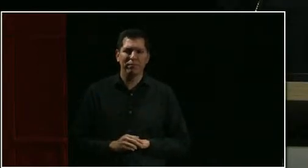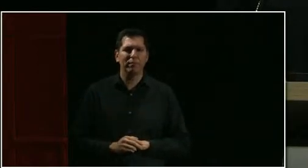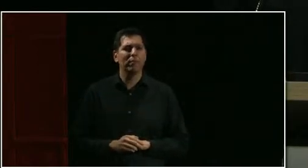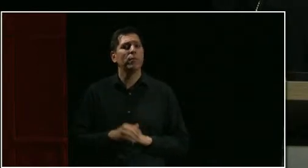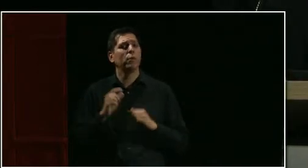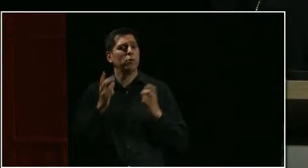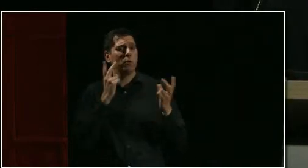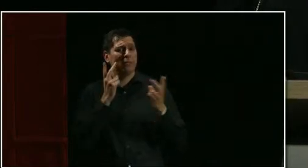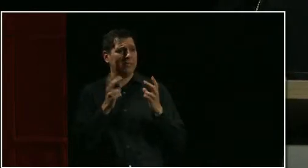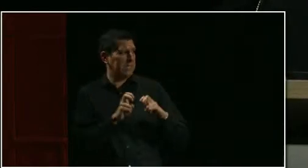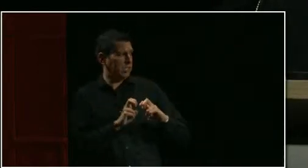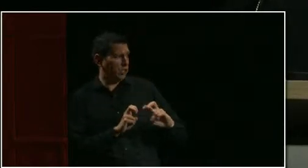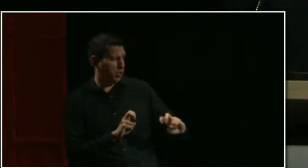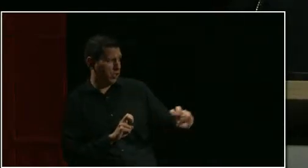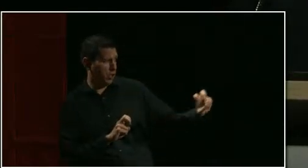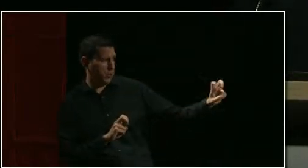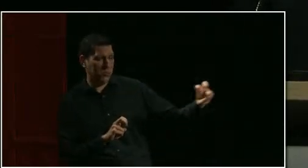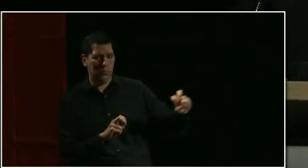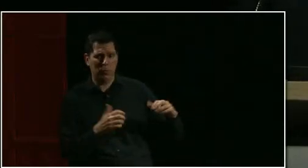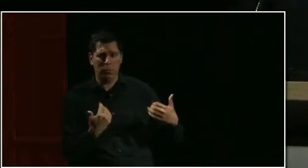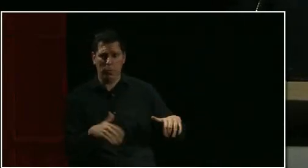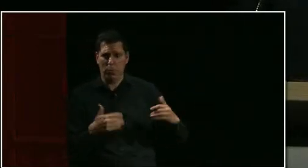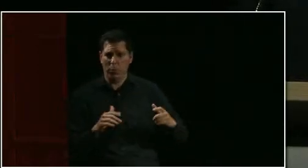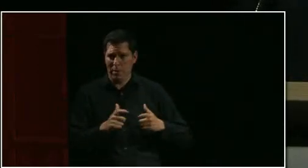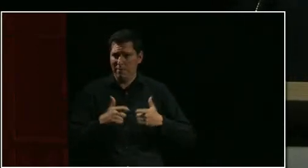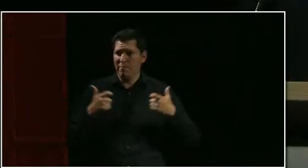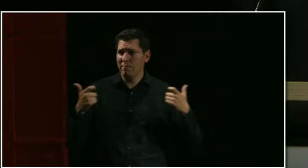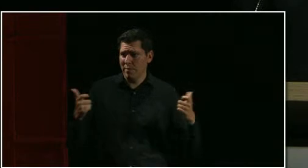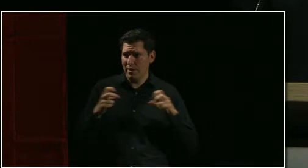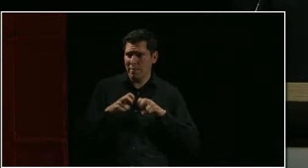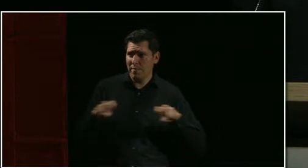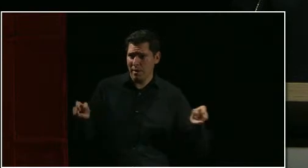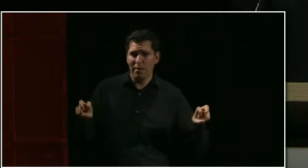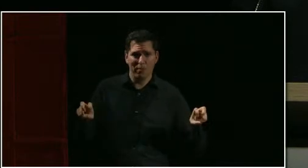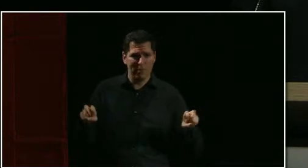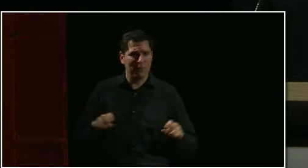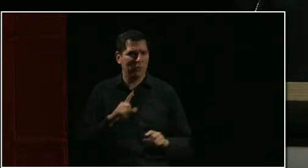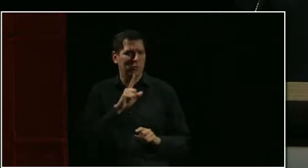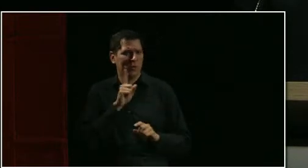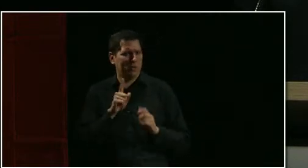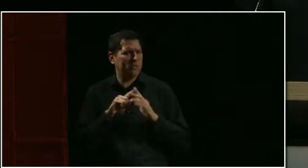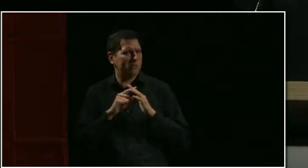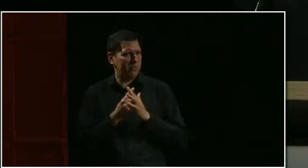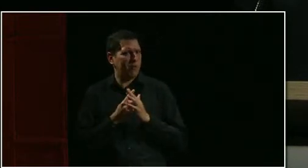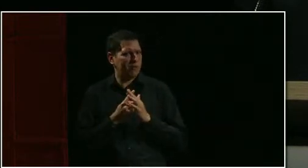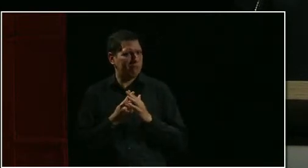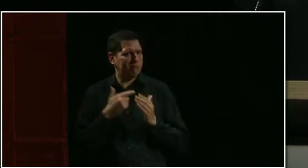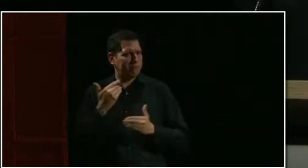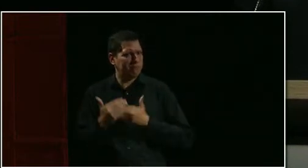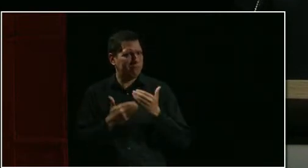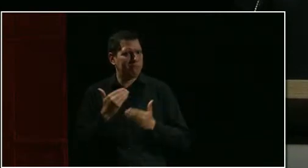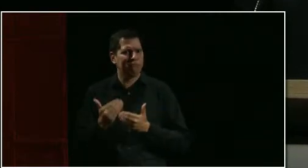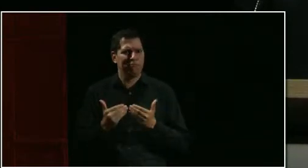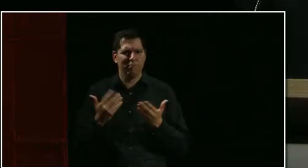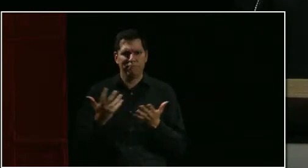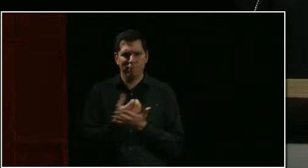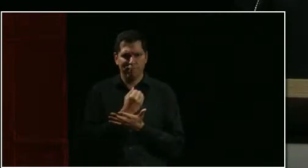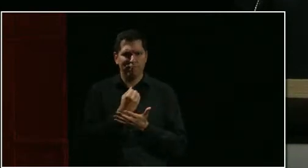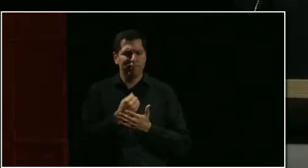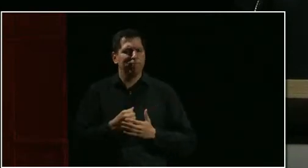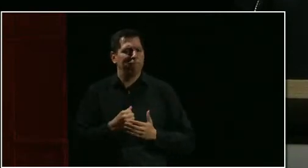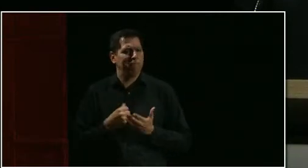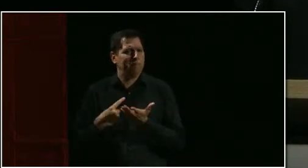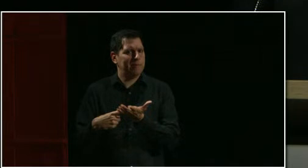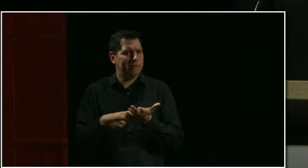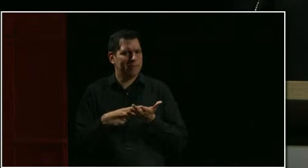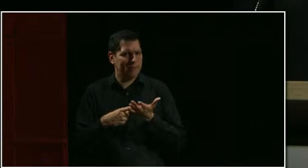You can see all these chairs up here. We have a big, big panel, and I want to get going as soon as possible so we can let them all, we